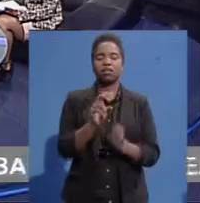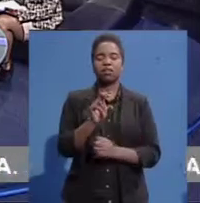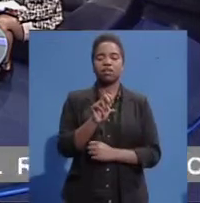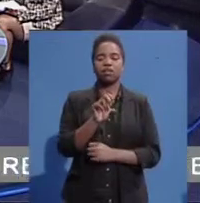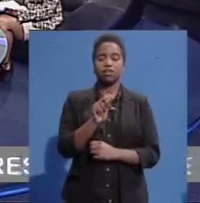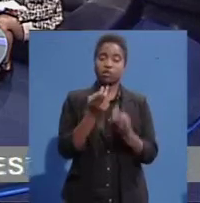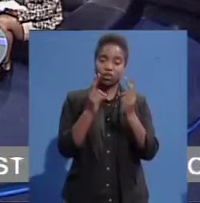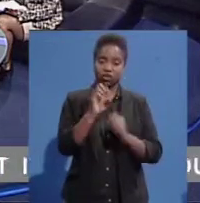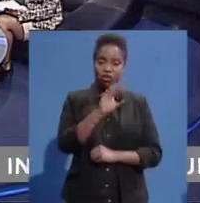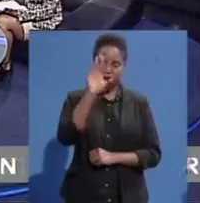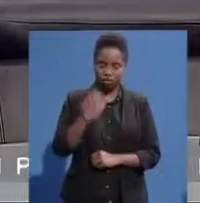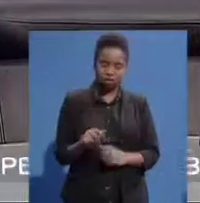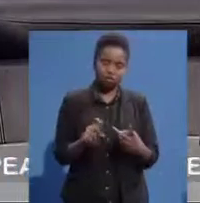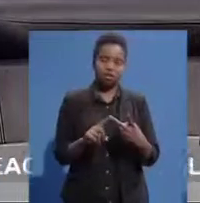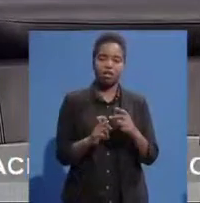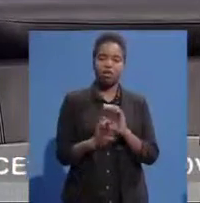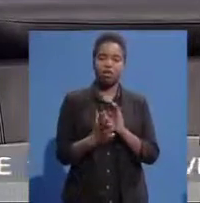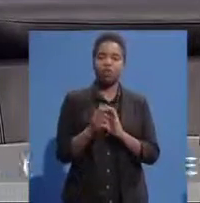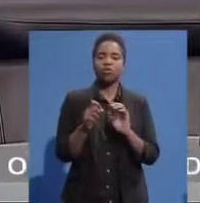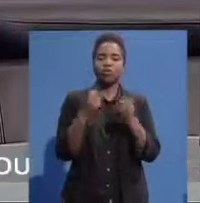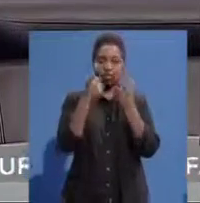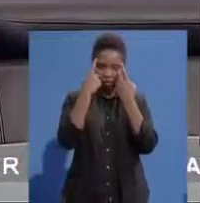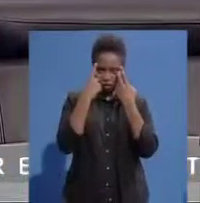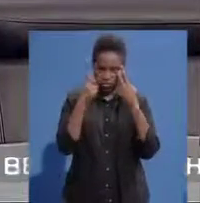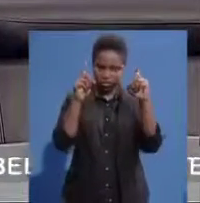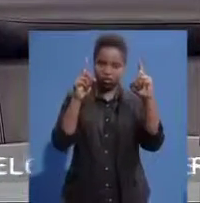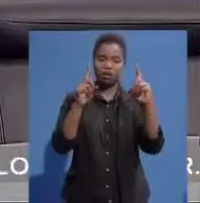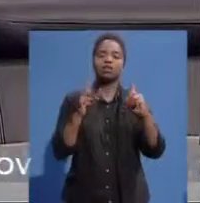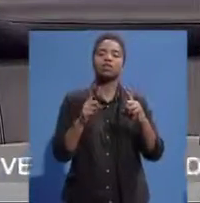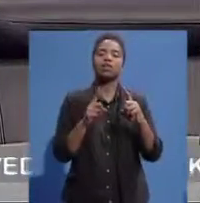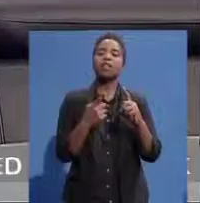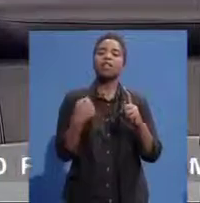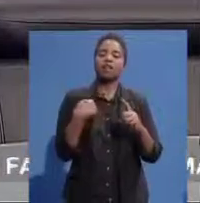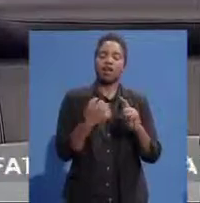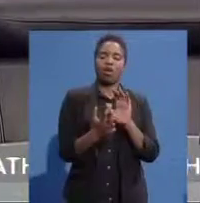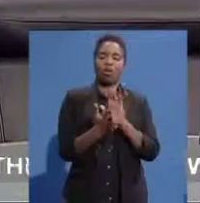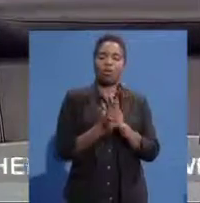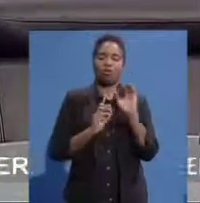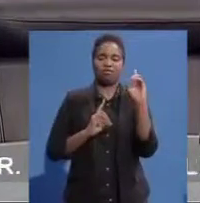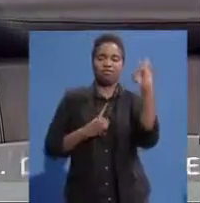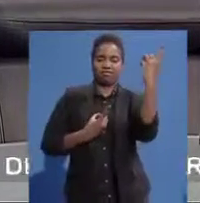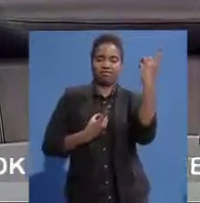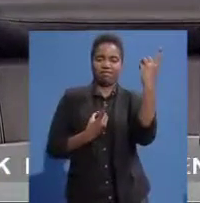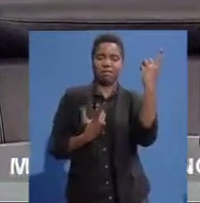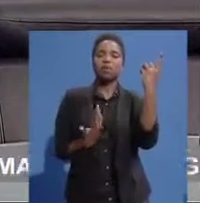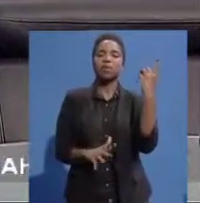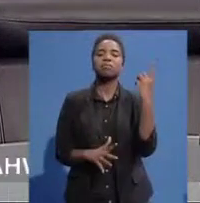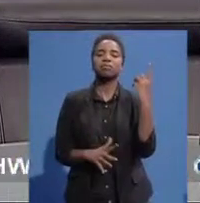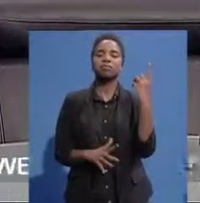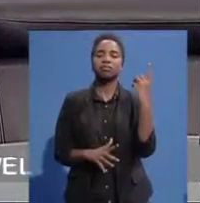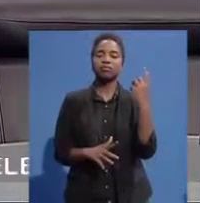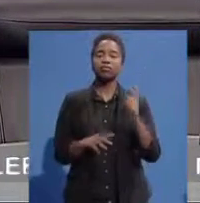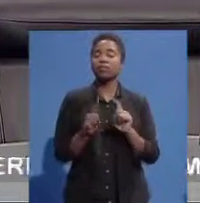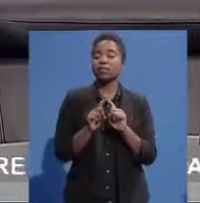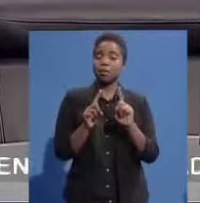his law degrees. But yes, I mean, he was willing to take that knockback. But you know, he